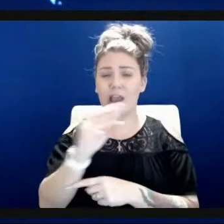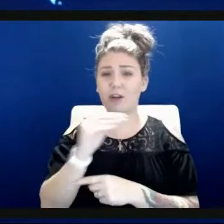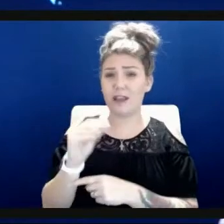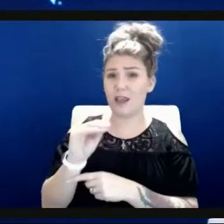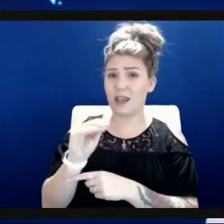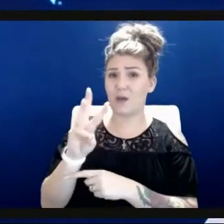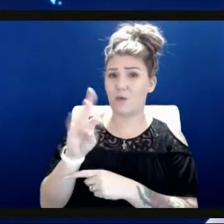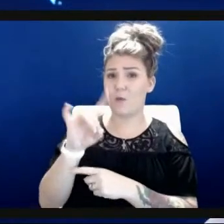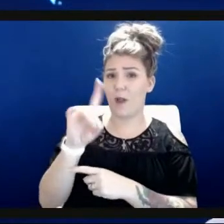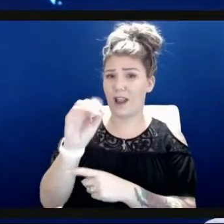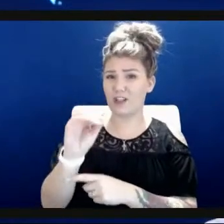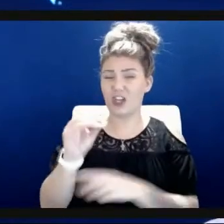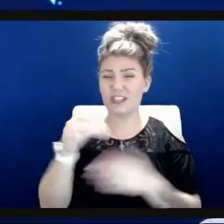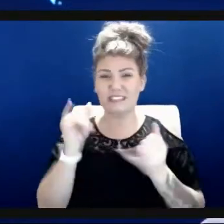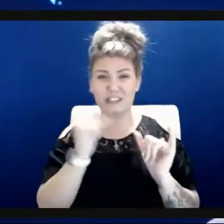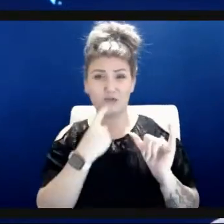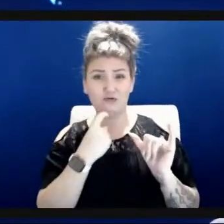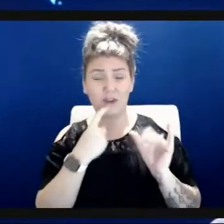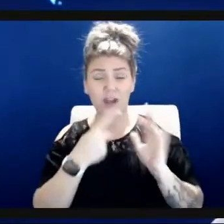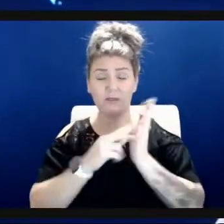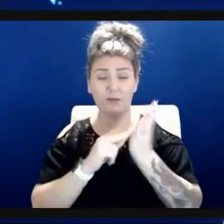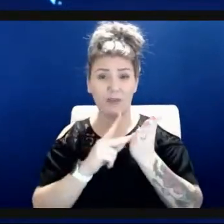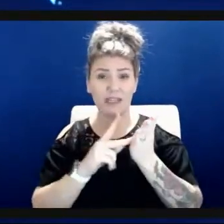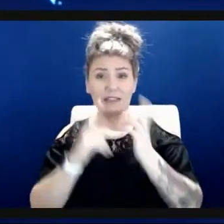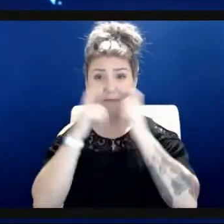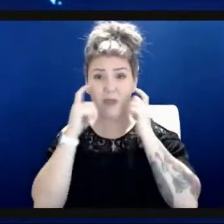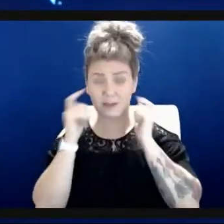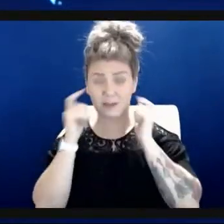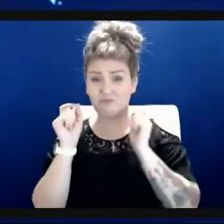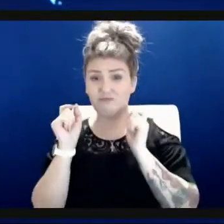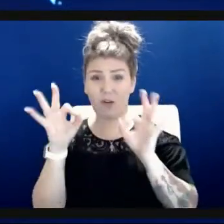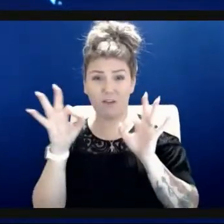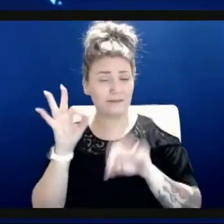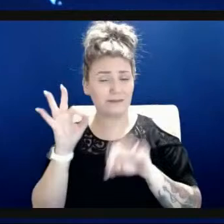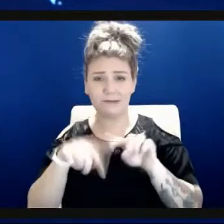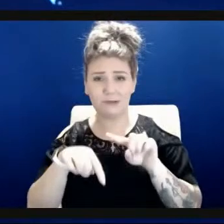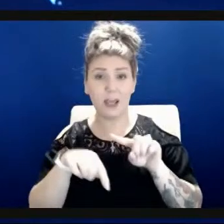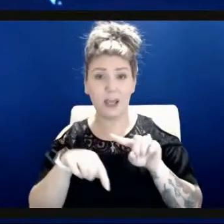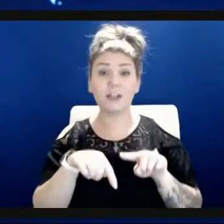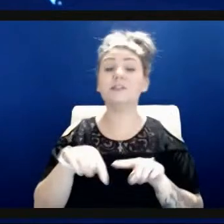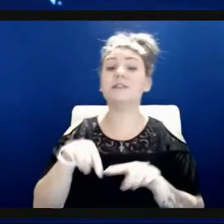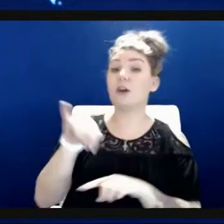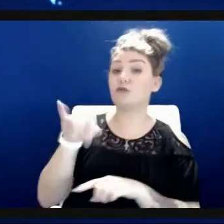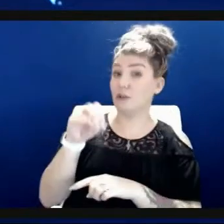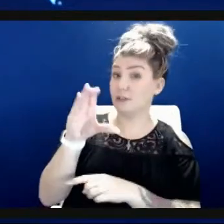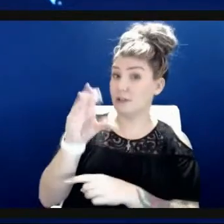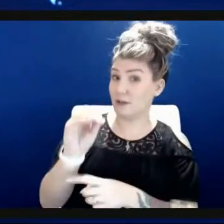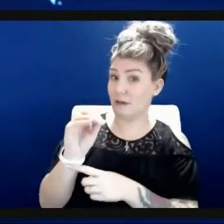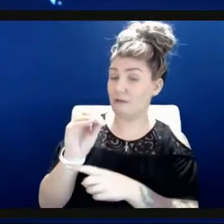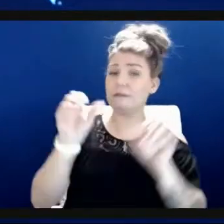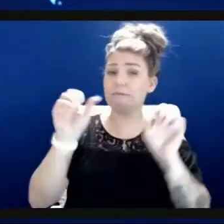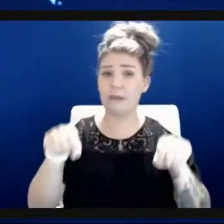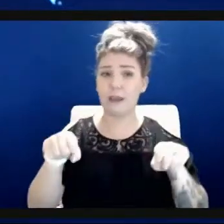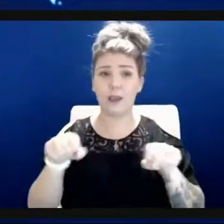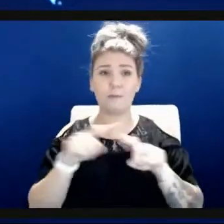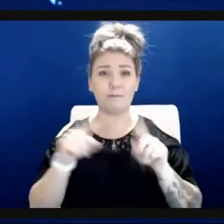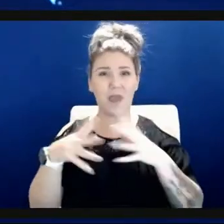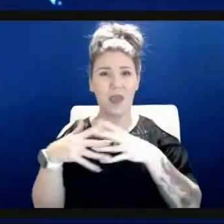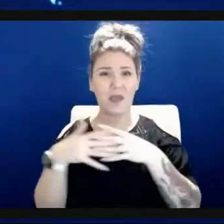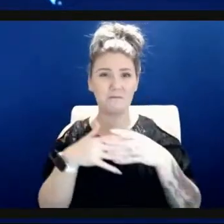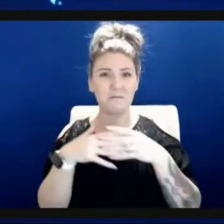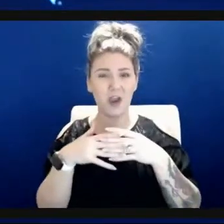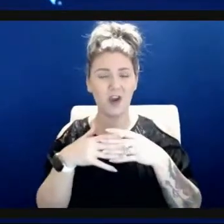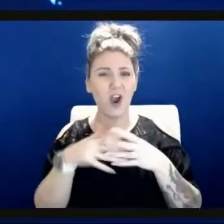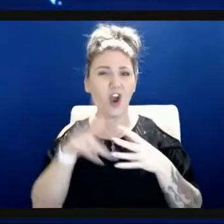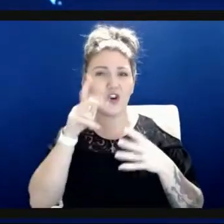masks off. But in Johnson County, yellow zone, you can take your masks off. Now, the problem is that what America heard is you can take your masks off. And so I think